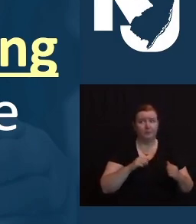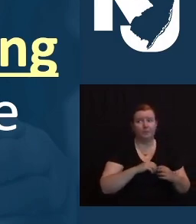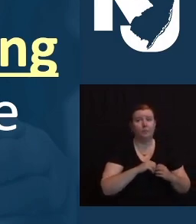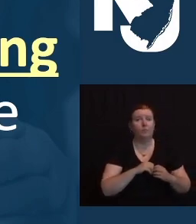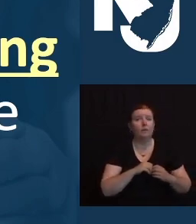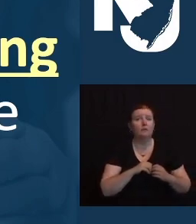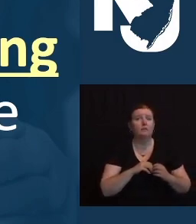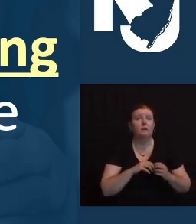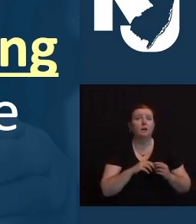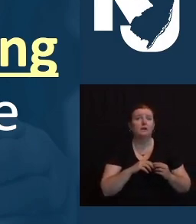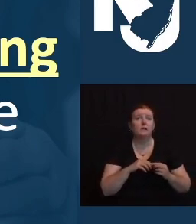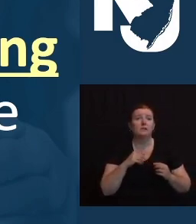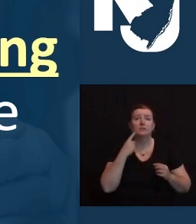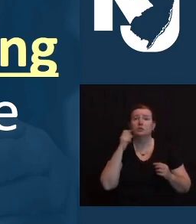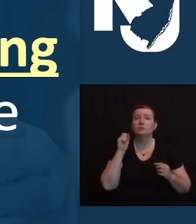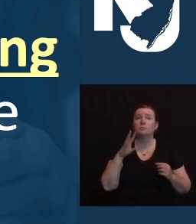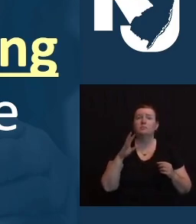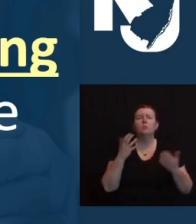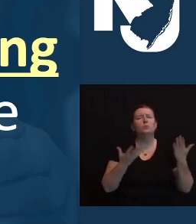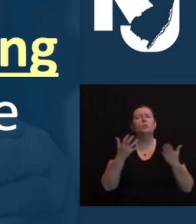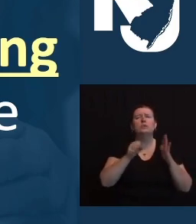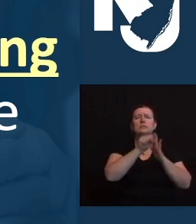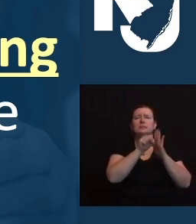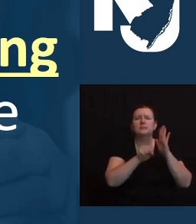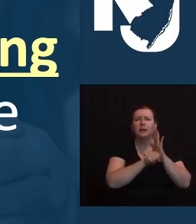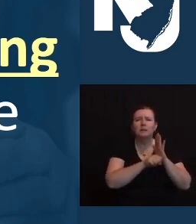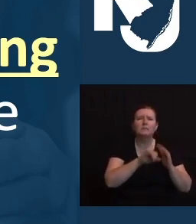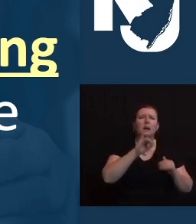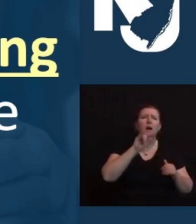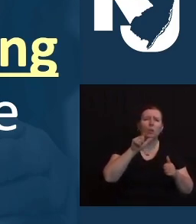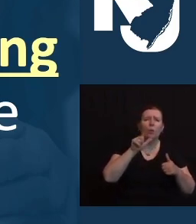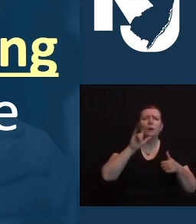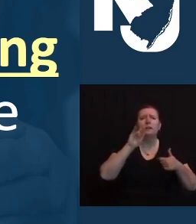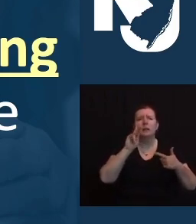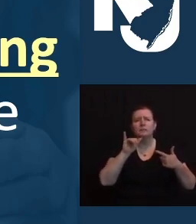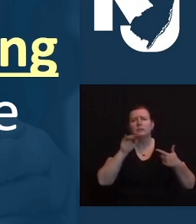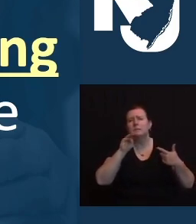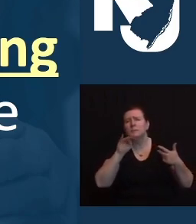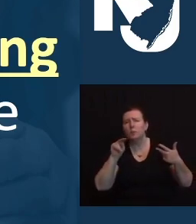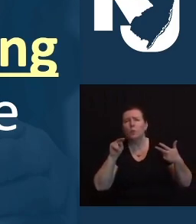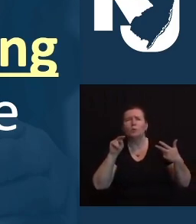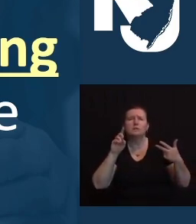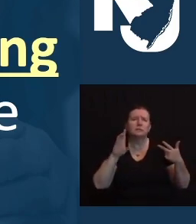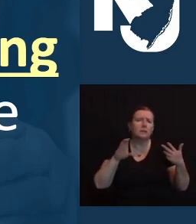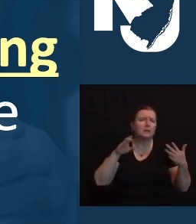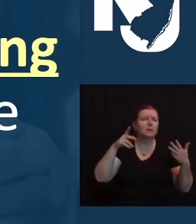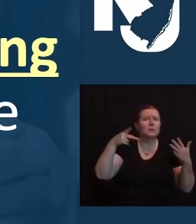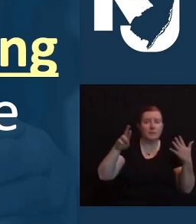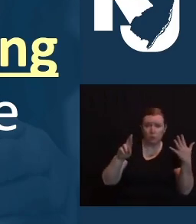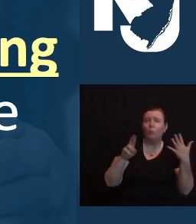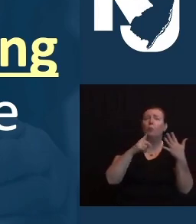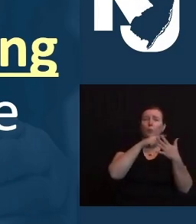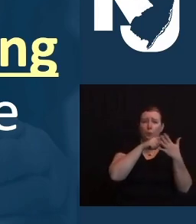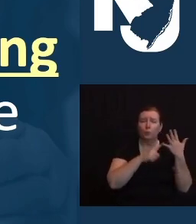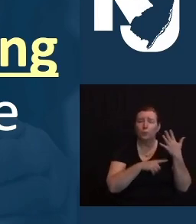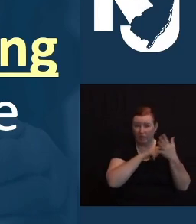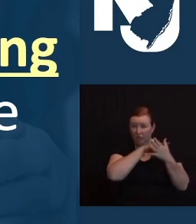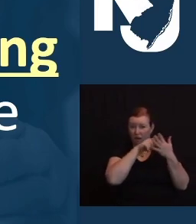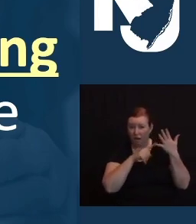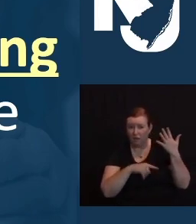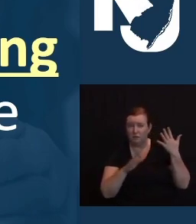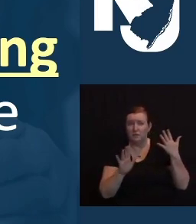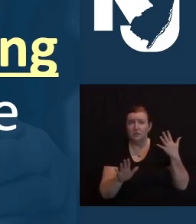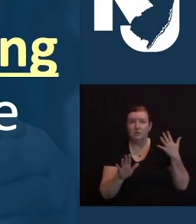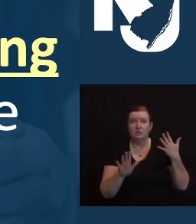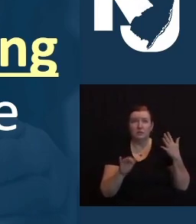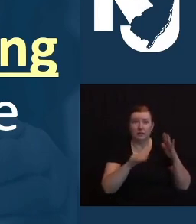that were added, Illinois, Kentucky, Minnesota, and then in addition to that, the District of Columbia and Puerto Rico. No states were taken off the